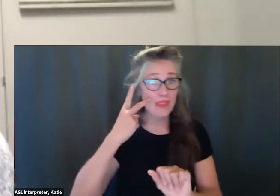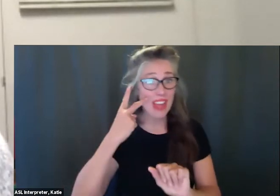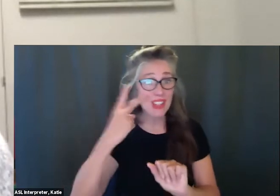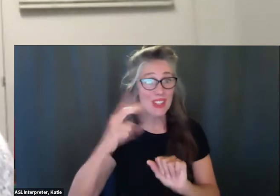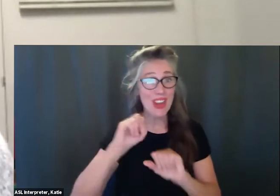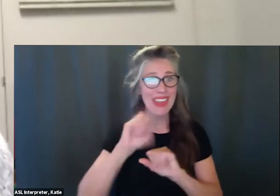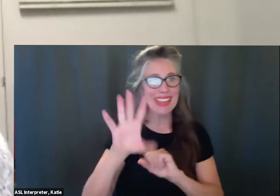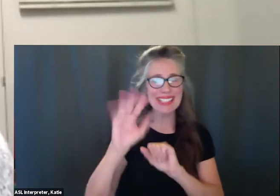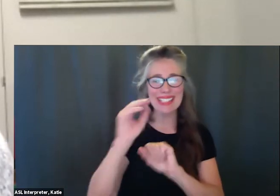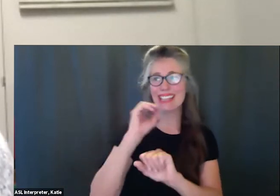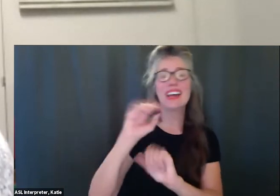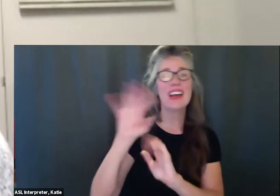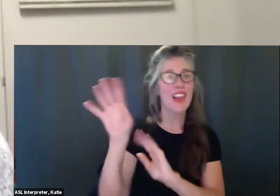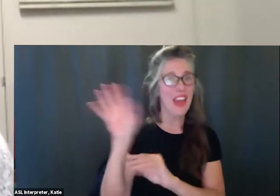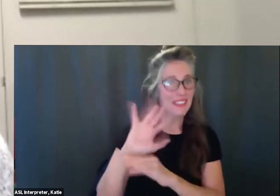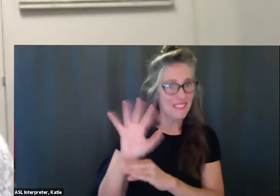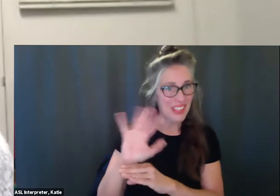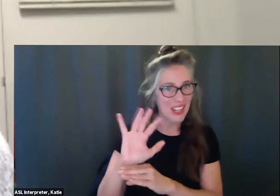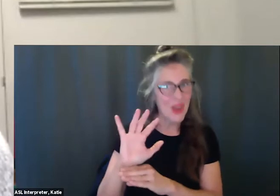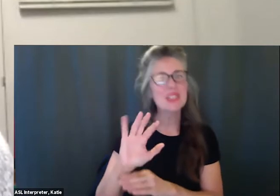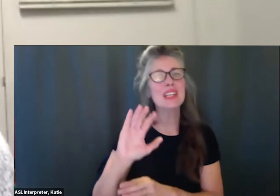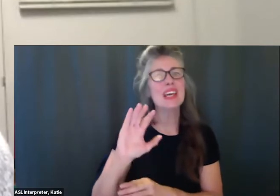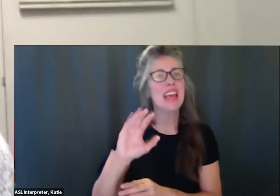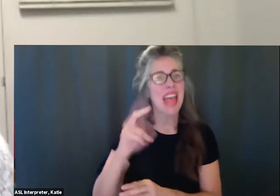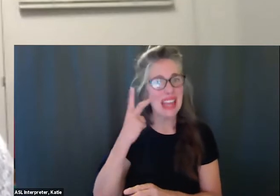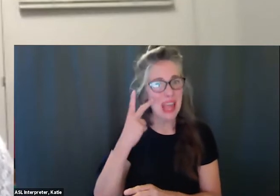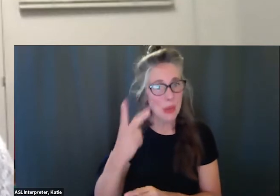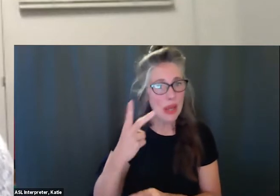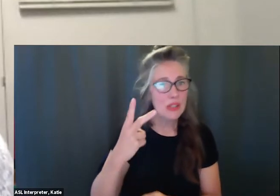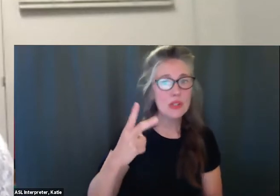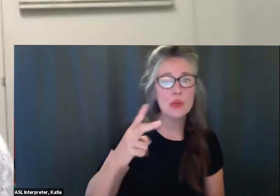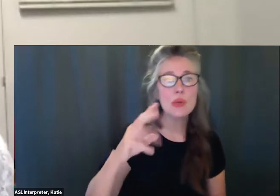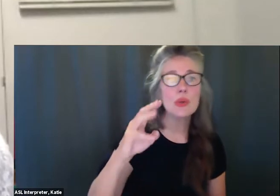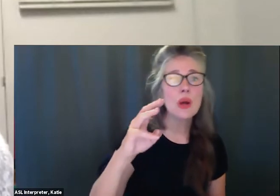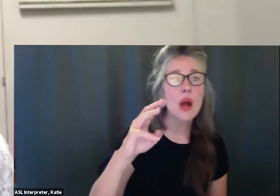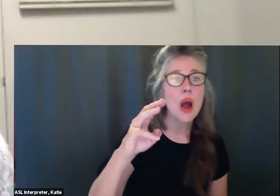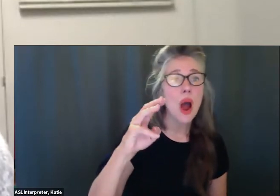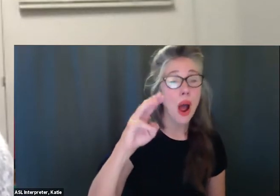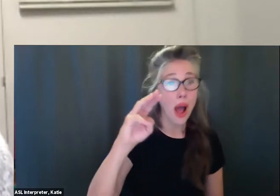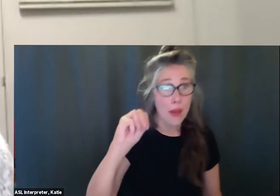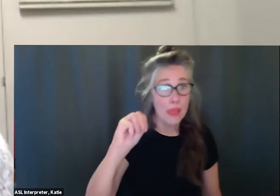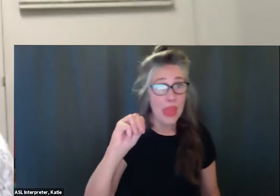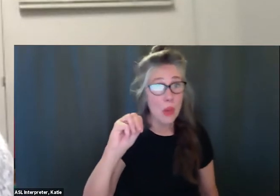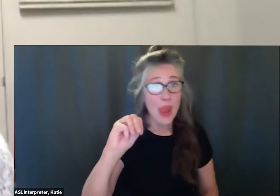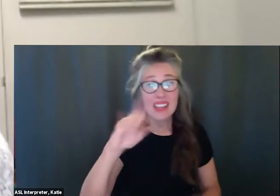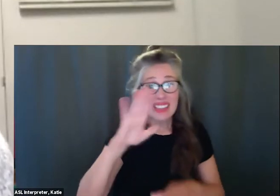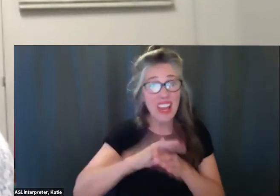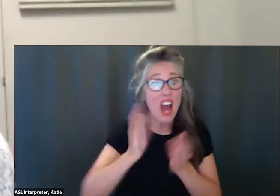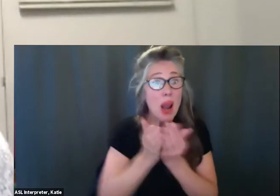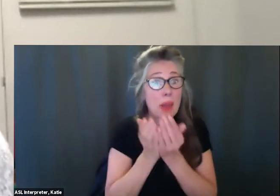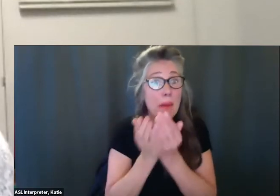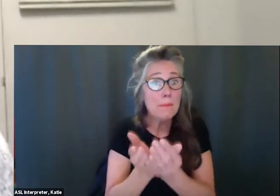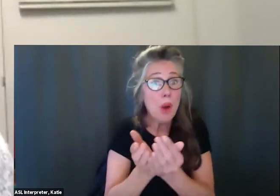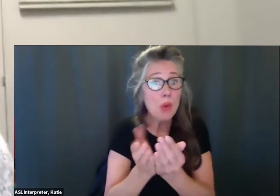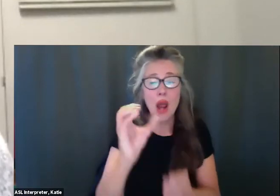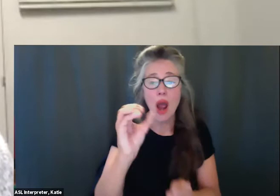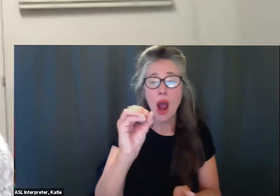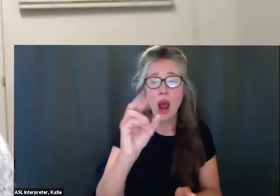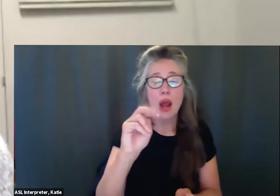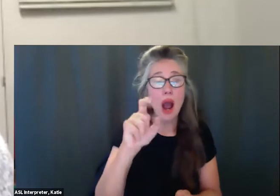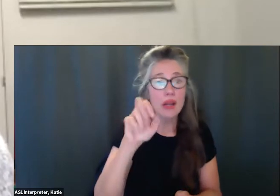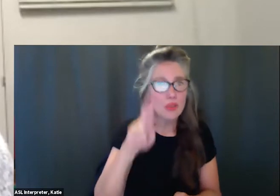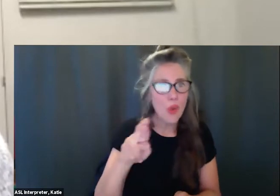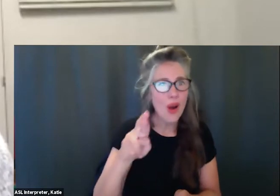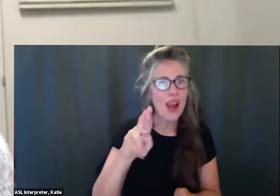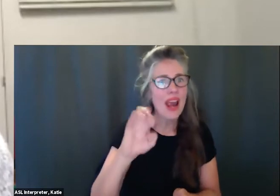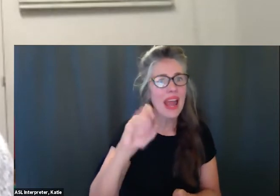Cammie's latest post, our kids went to Moxie. They got on the Condor Express. They were able to do